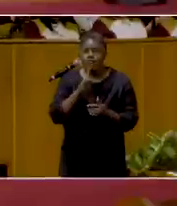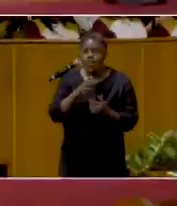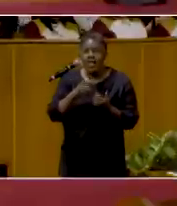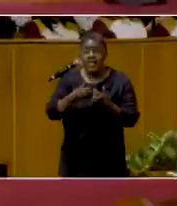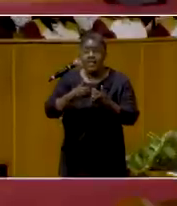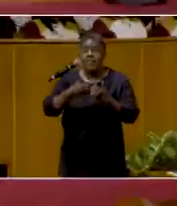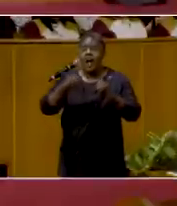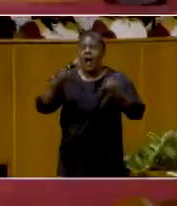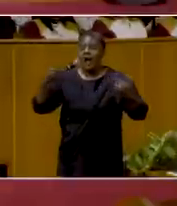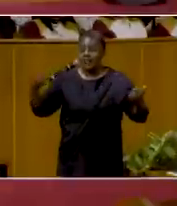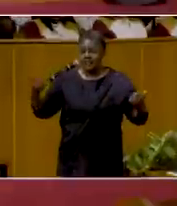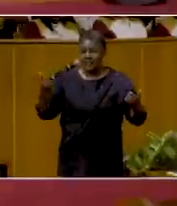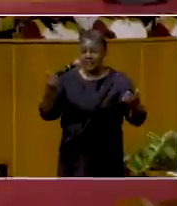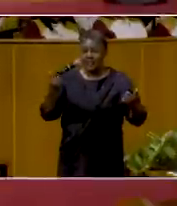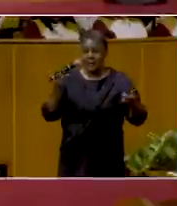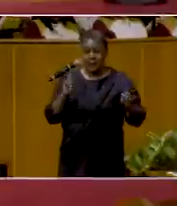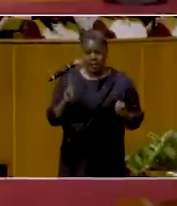Christ.